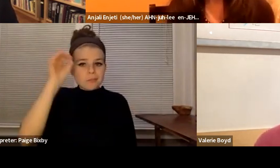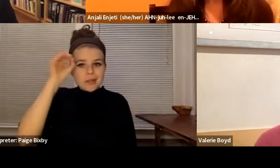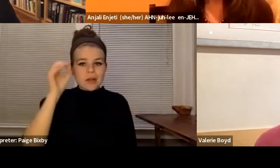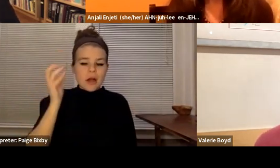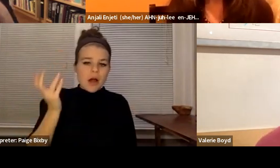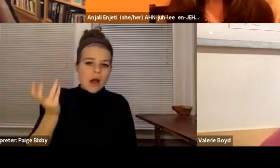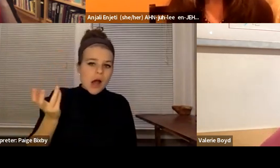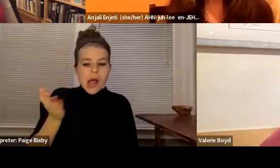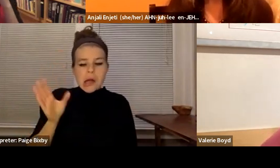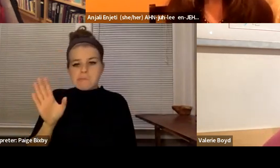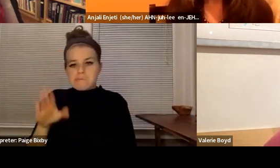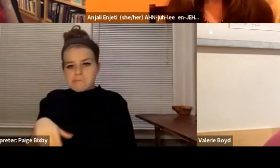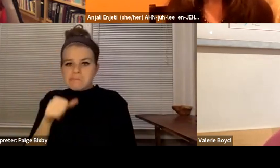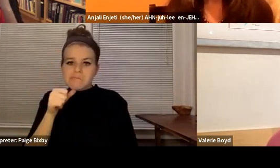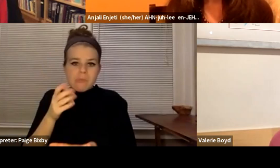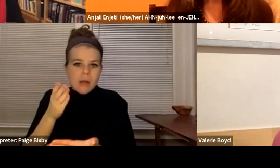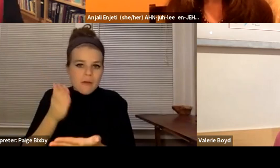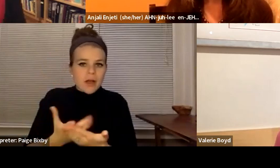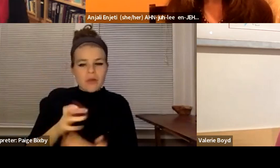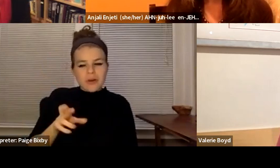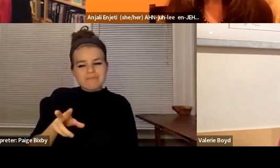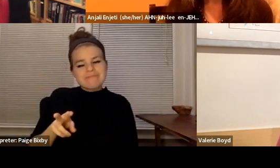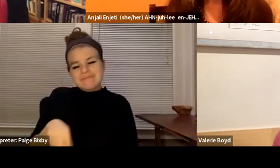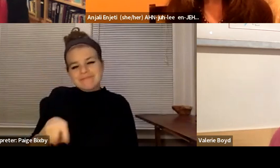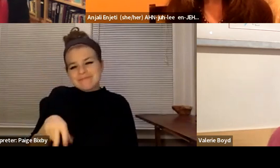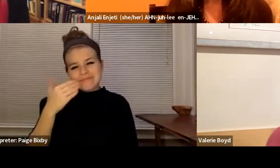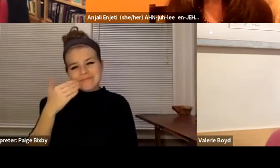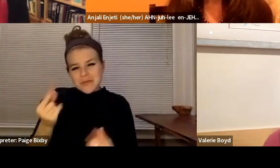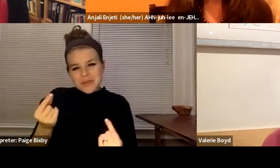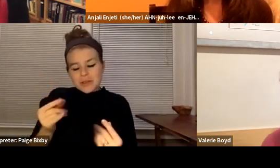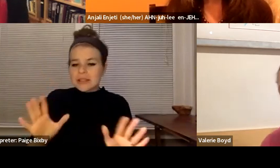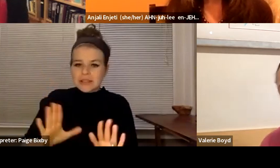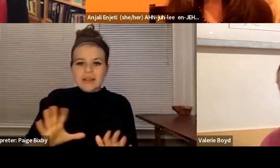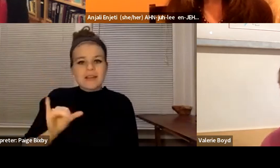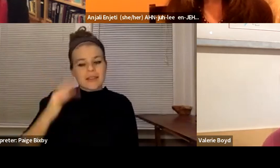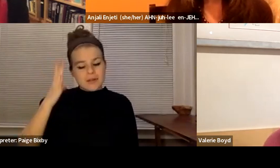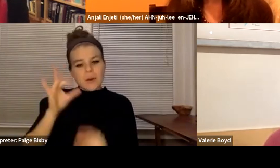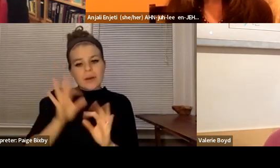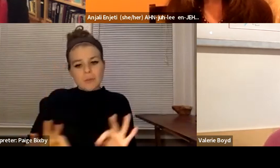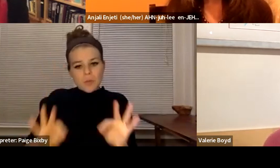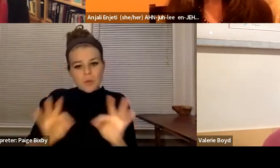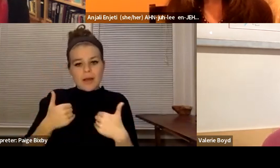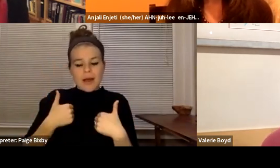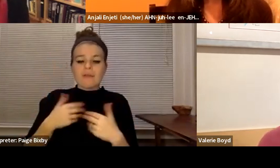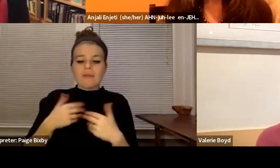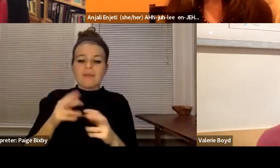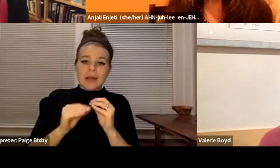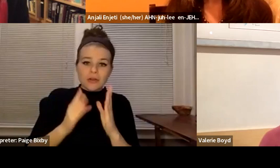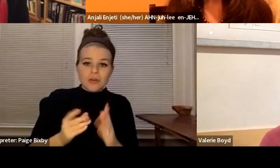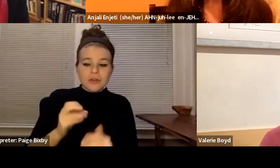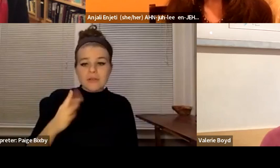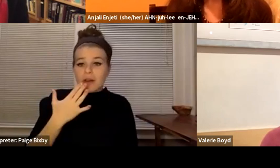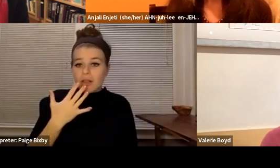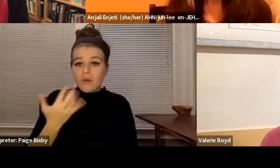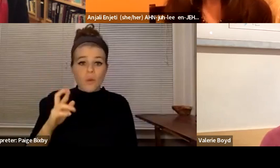quite valid or you don't quite know what you're doing. That's why it's important to have, you know, editors of color and just